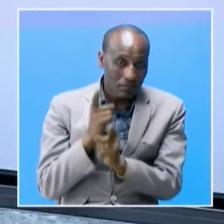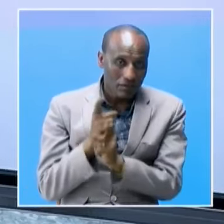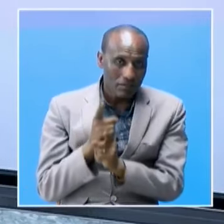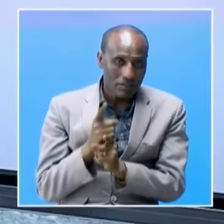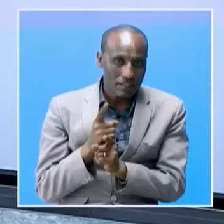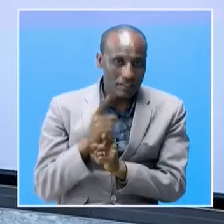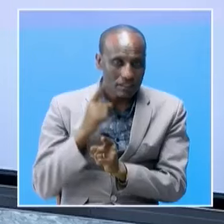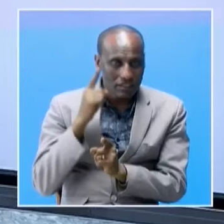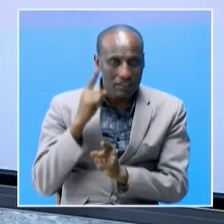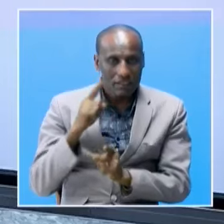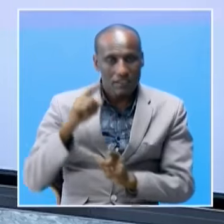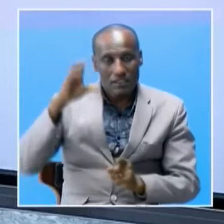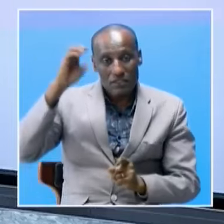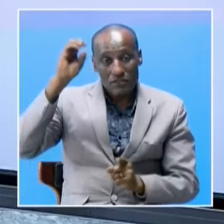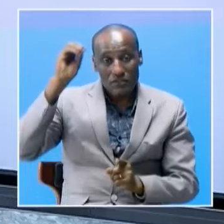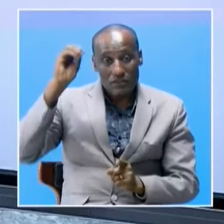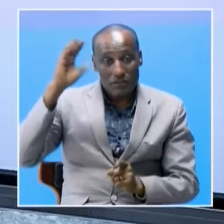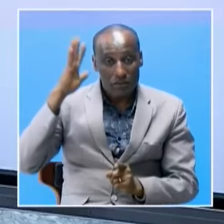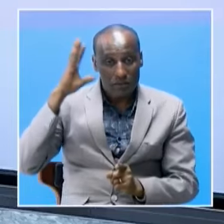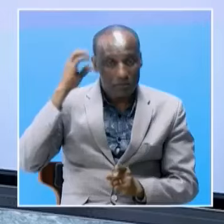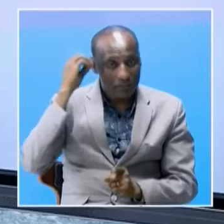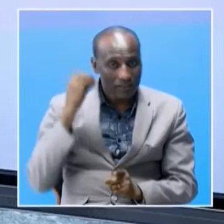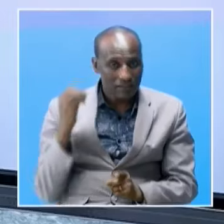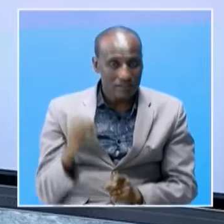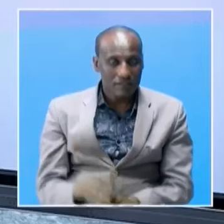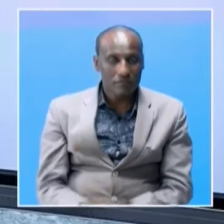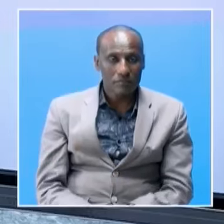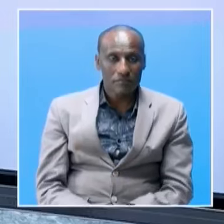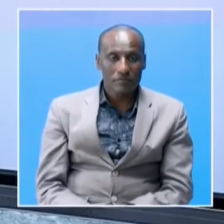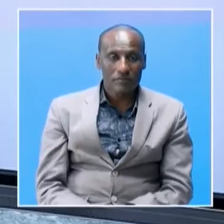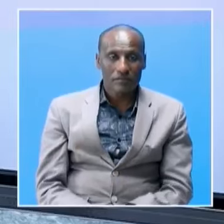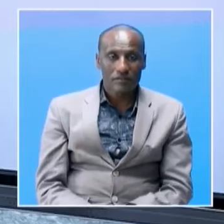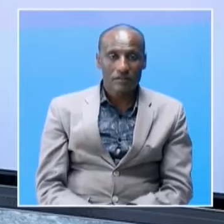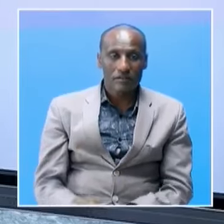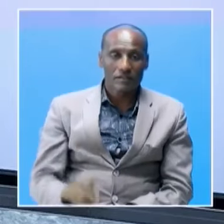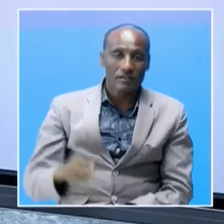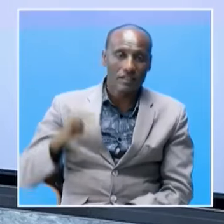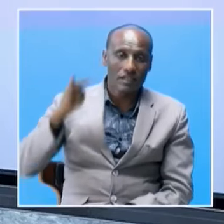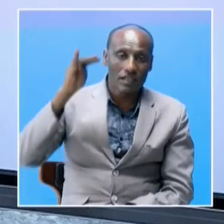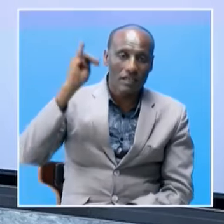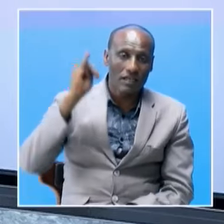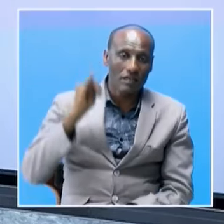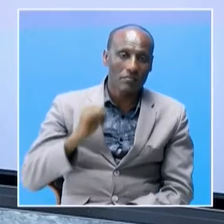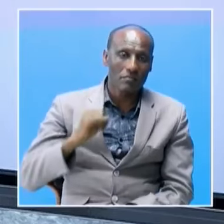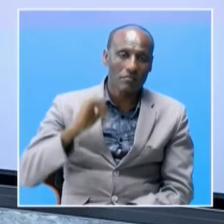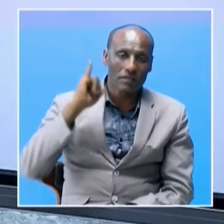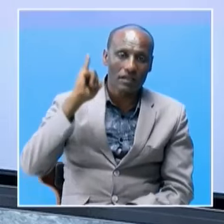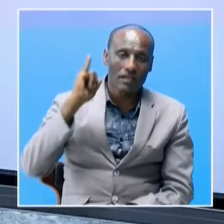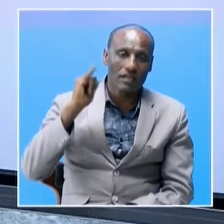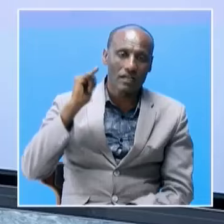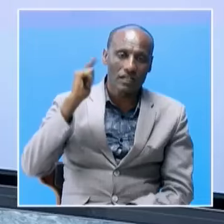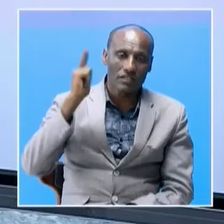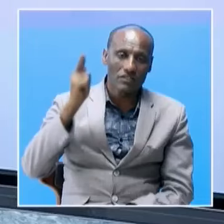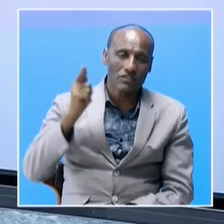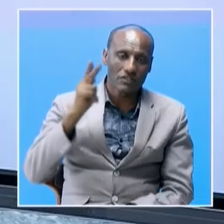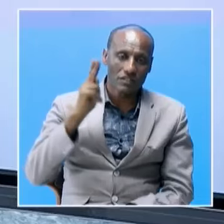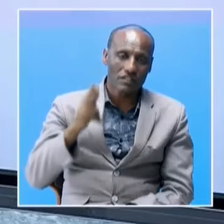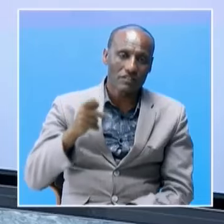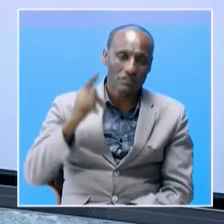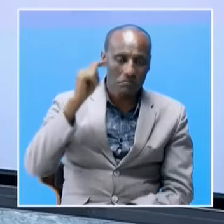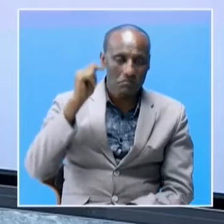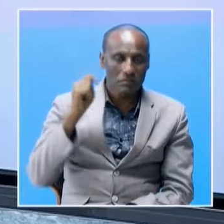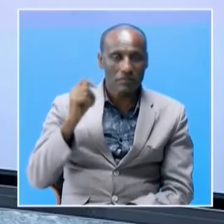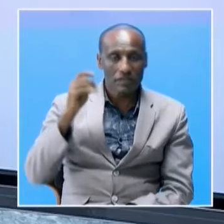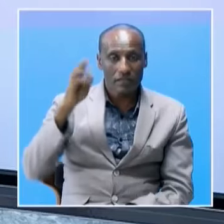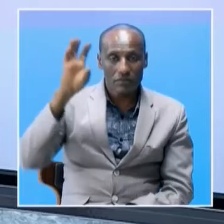is 50%, right? And when it comes to might, yes, it is